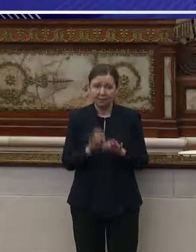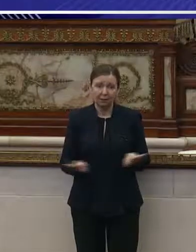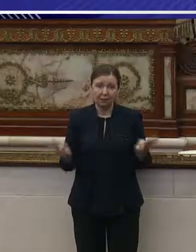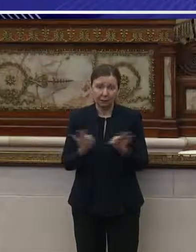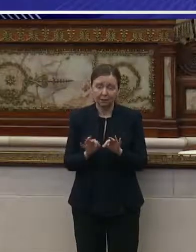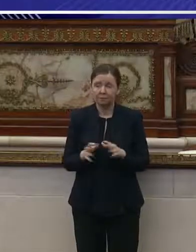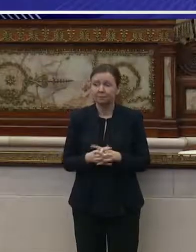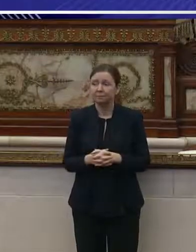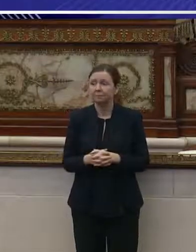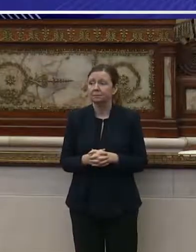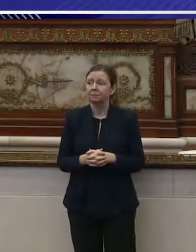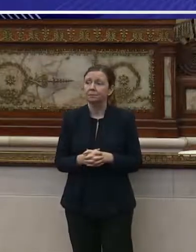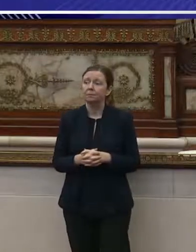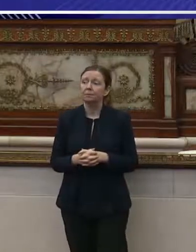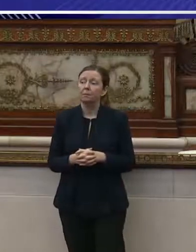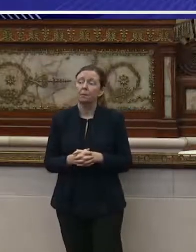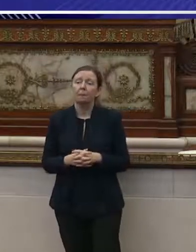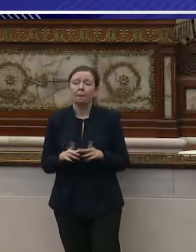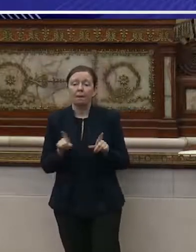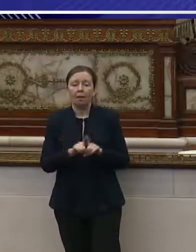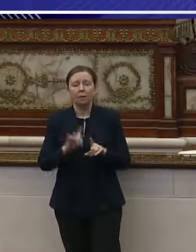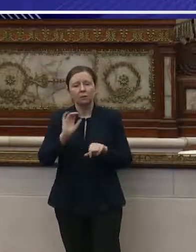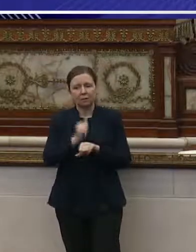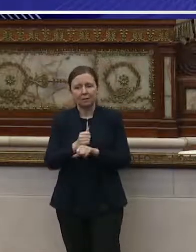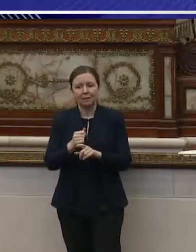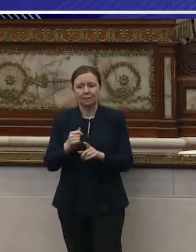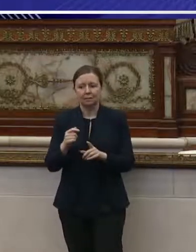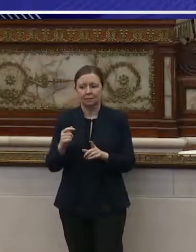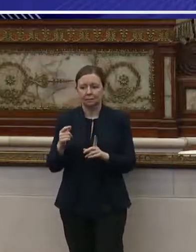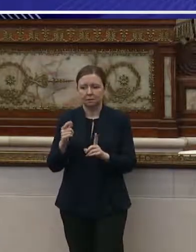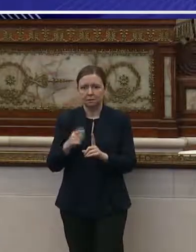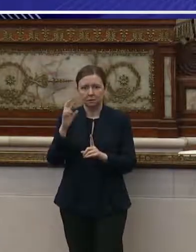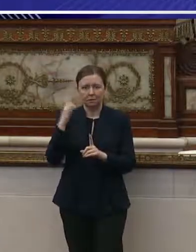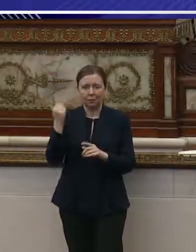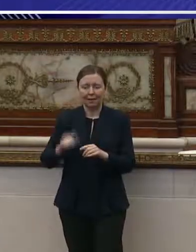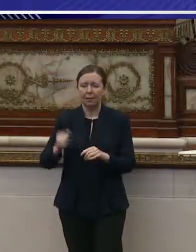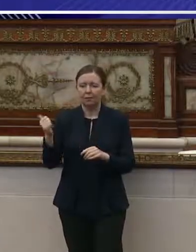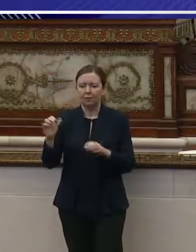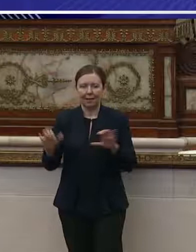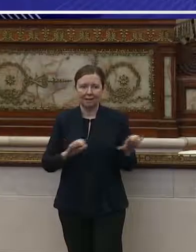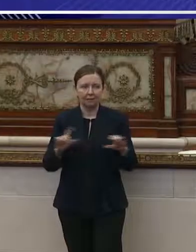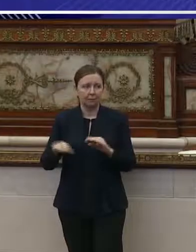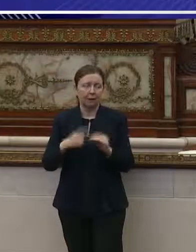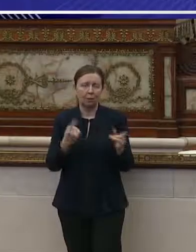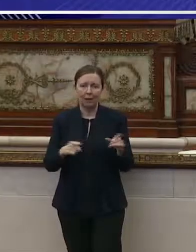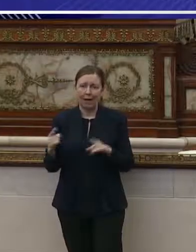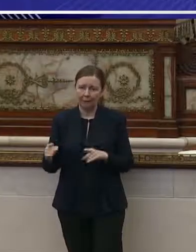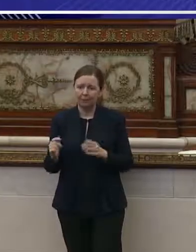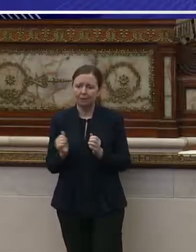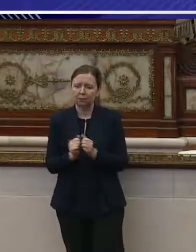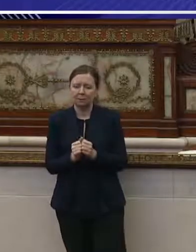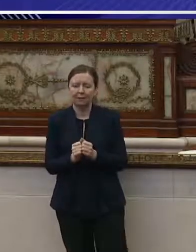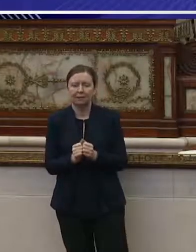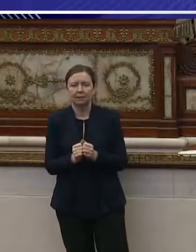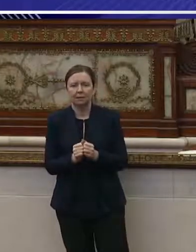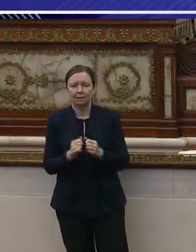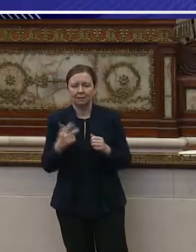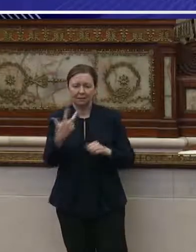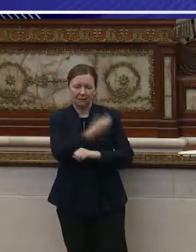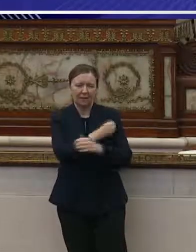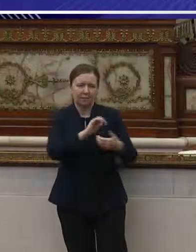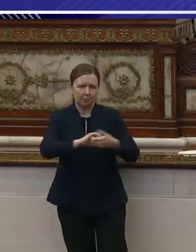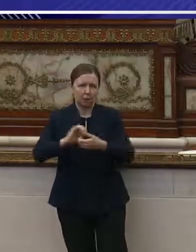important. And it also sets a precedent for any later activity around what happened with the vaccine